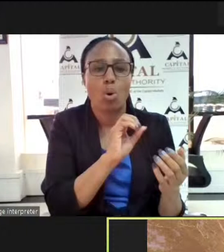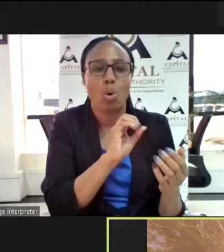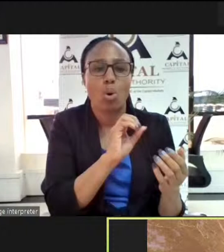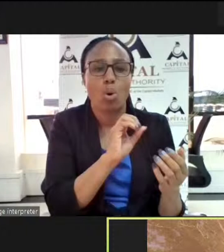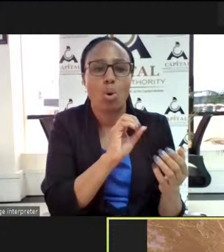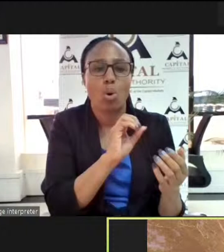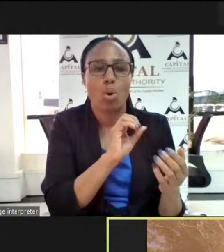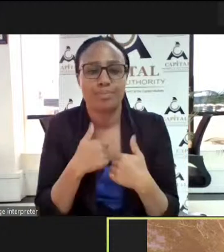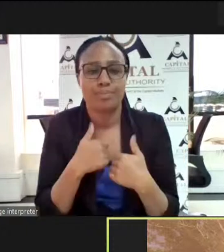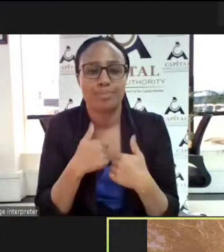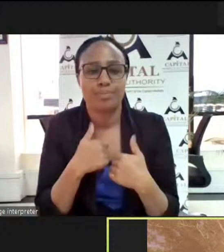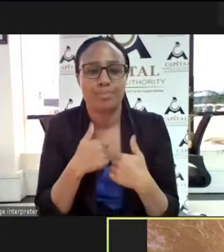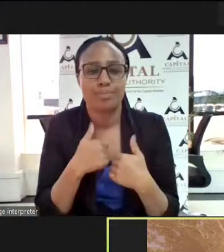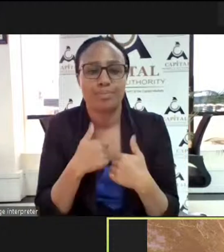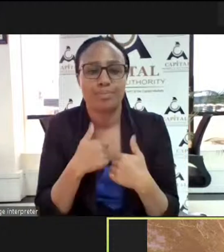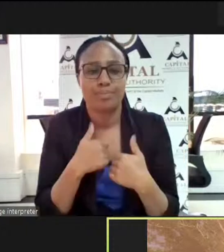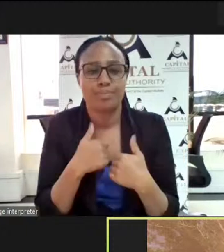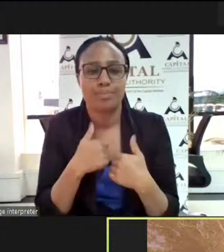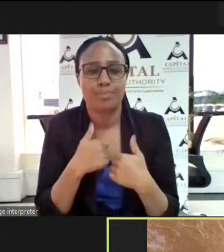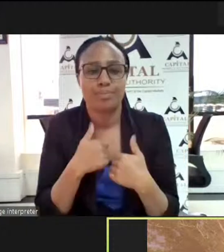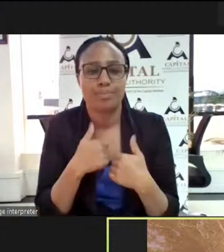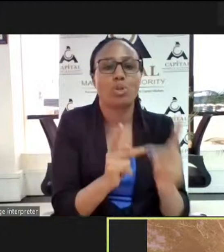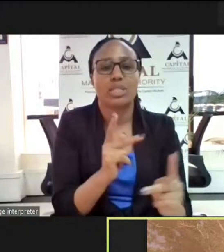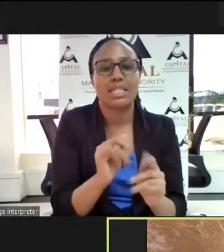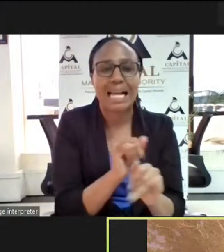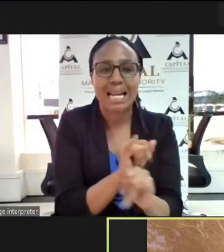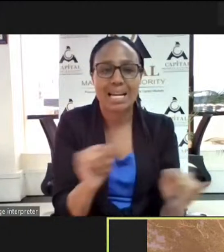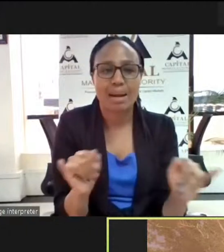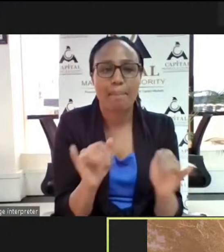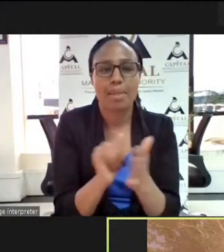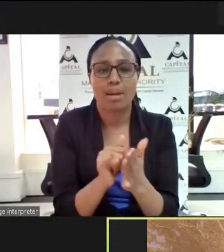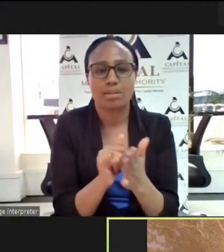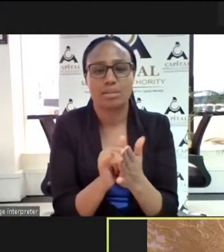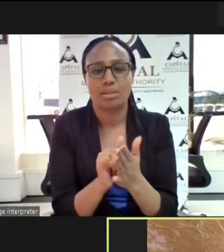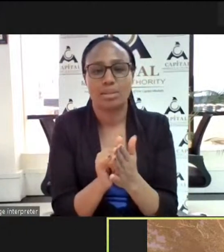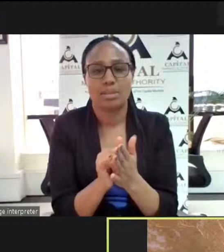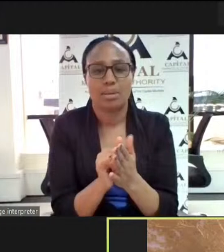to clean up that process, clean up that